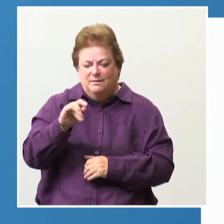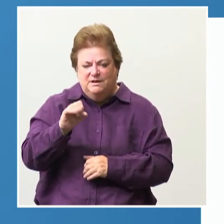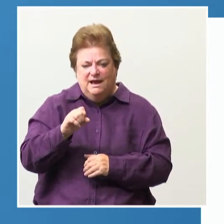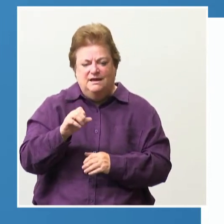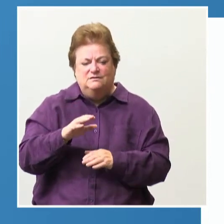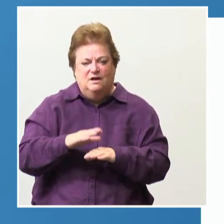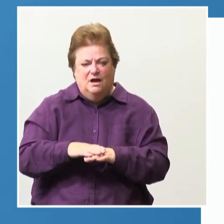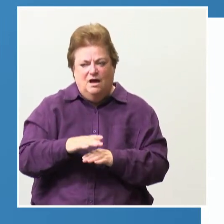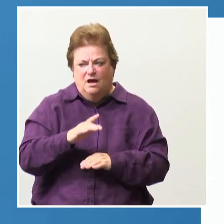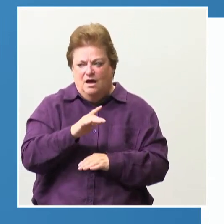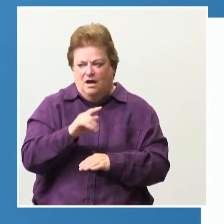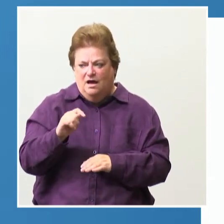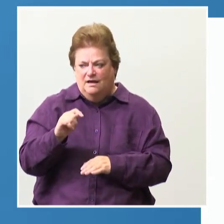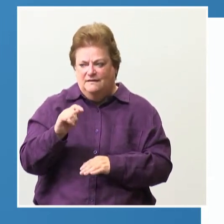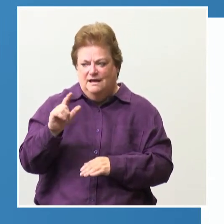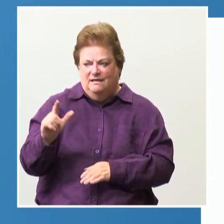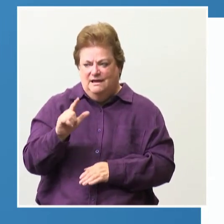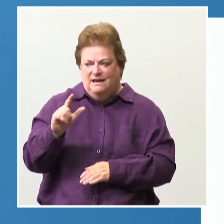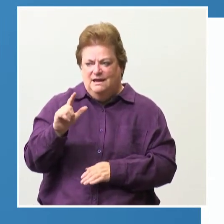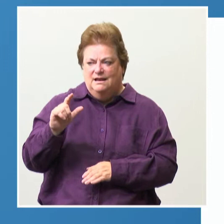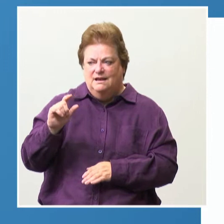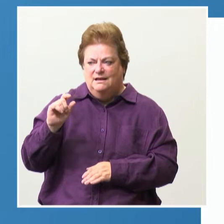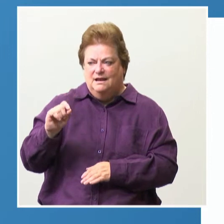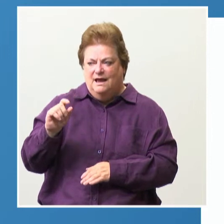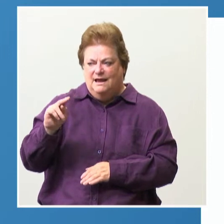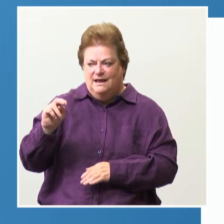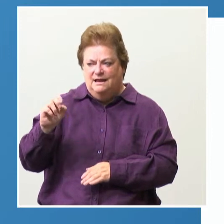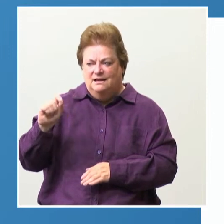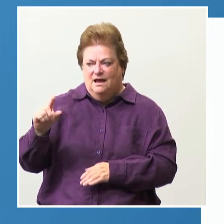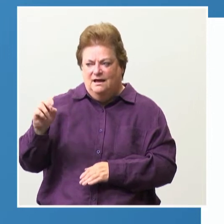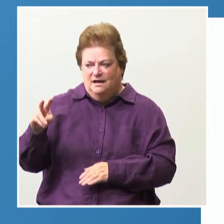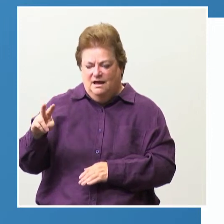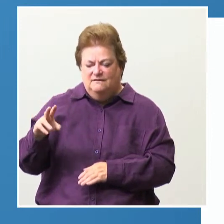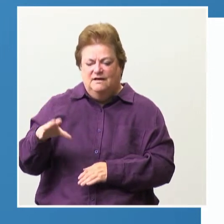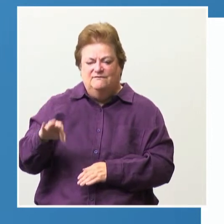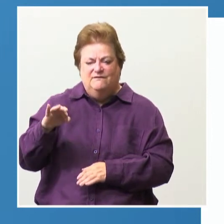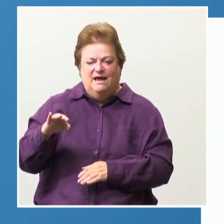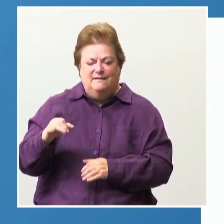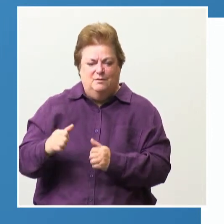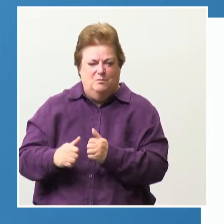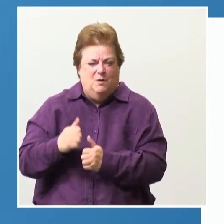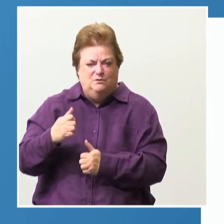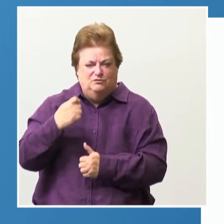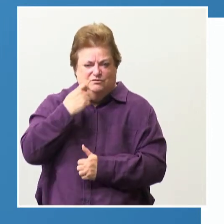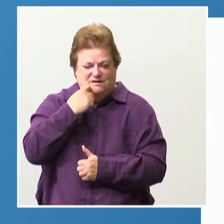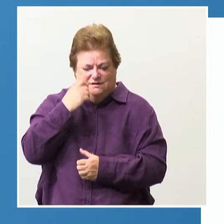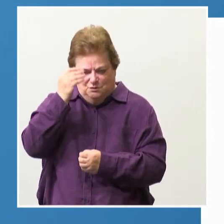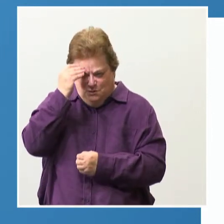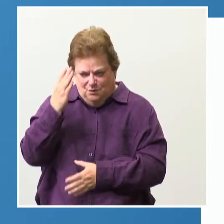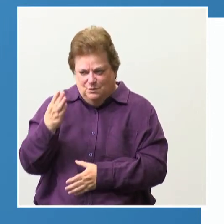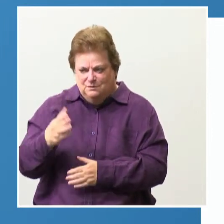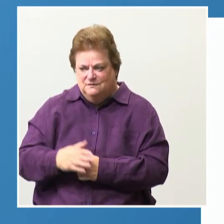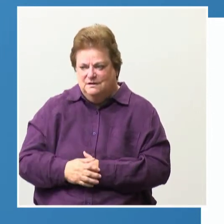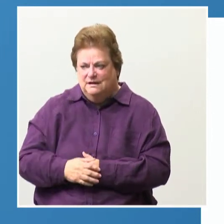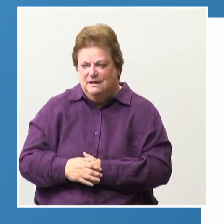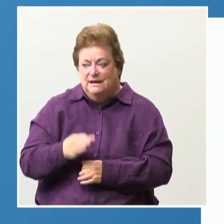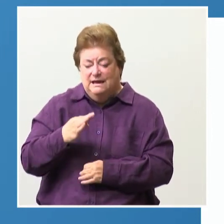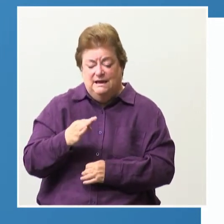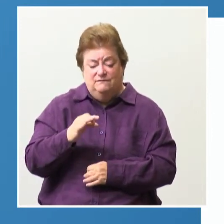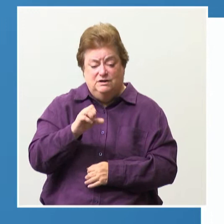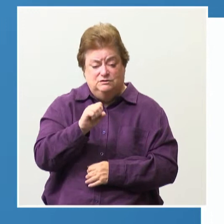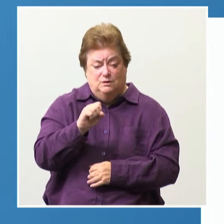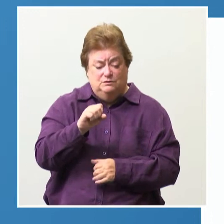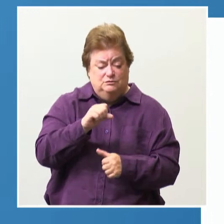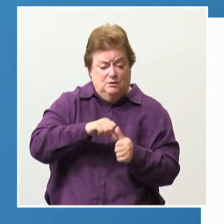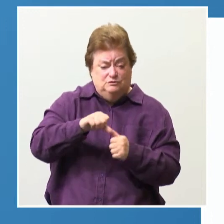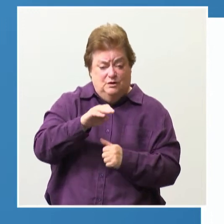city's landing page at lincoln.ne.gov in the latest news section. And if you use social media, you can